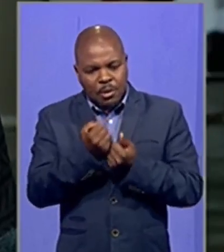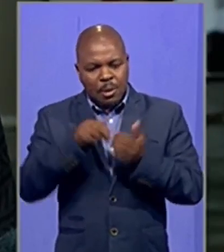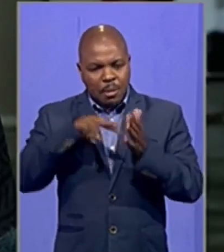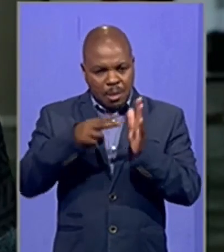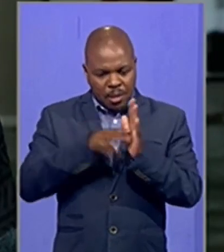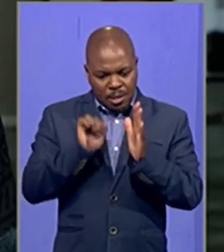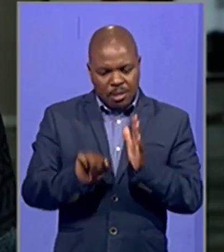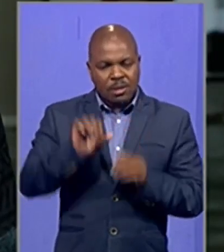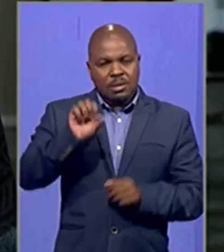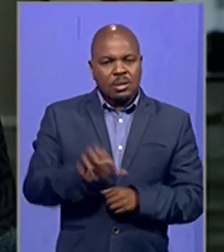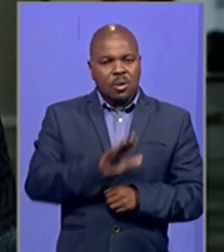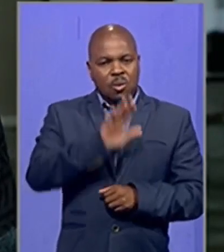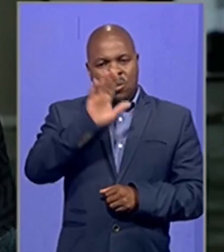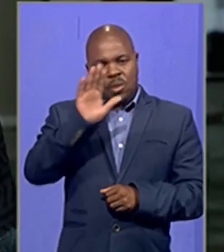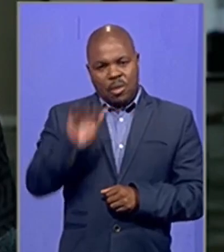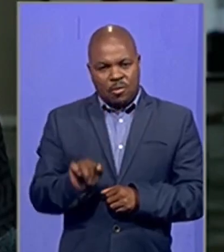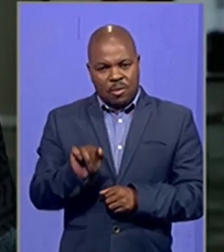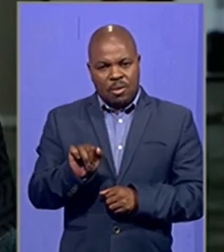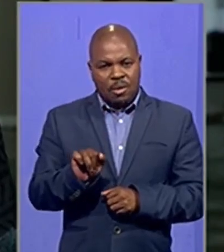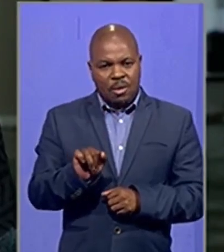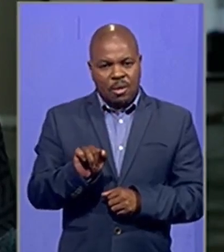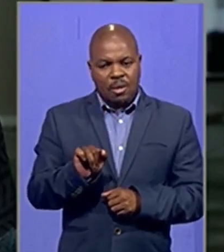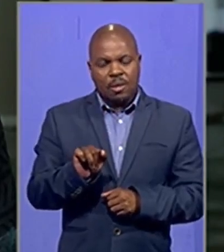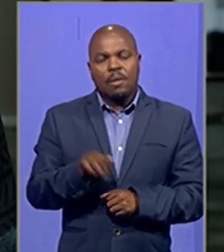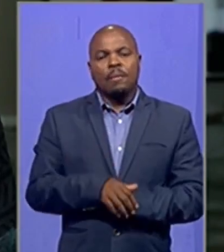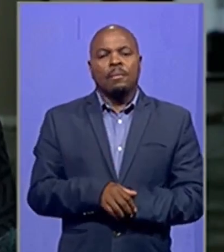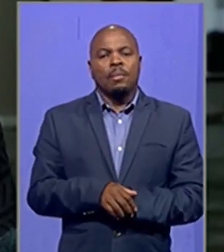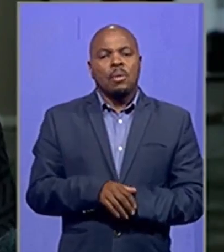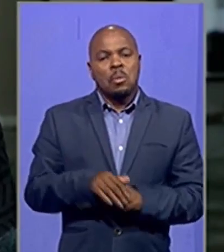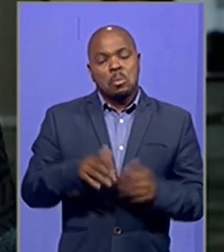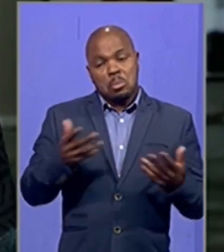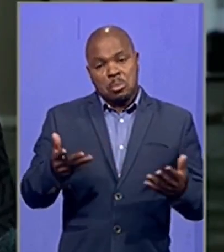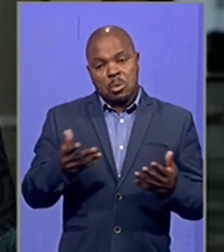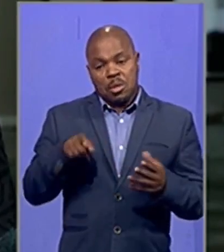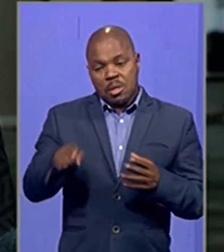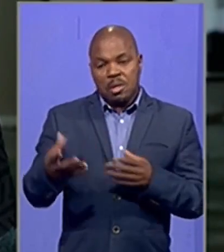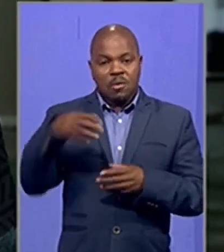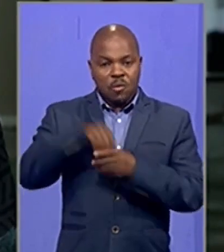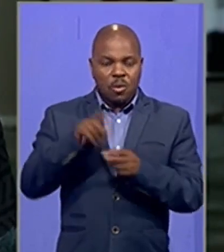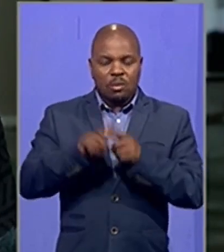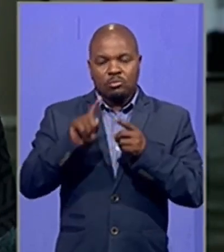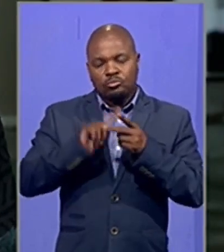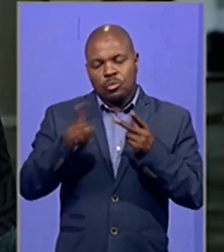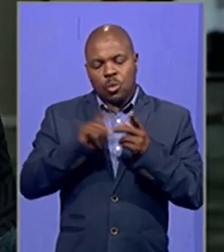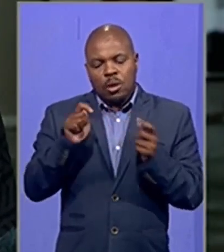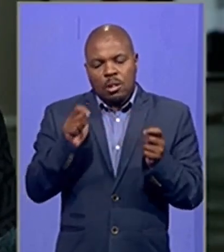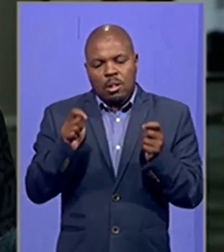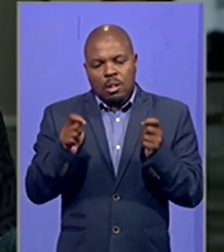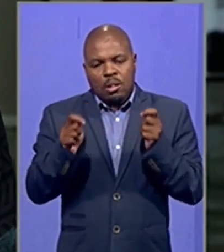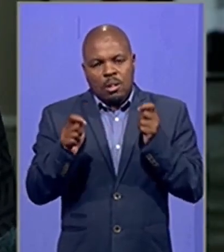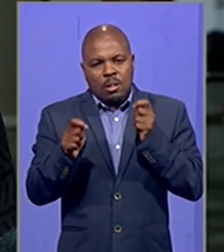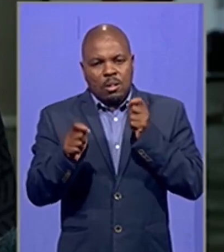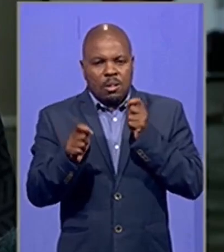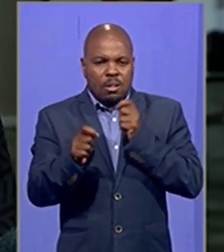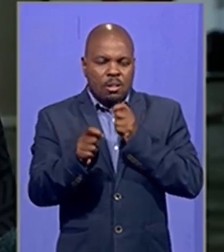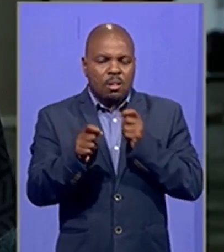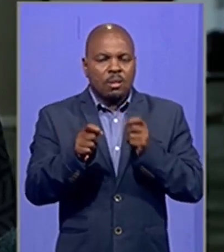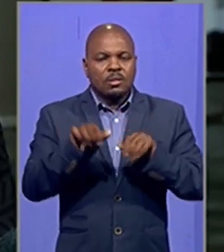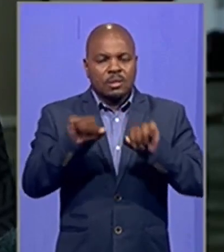that South Africa has devised itself that involve a gradual transition and